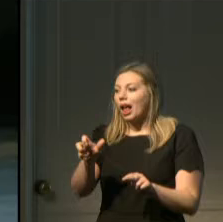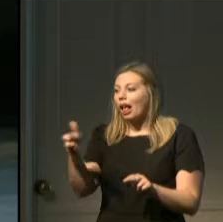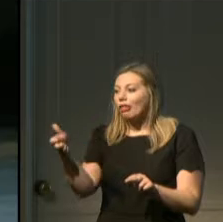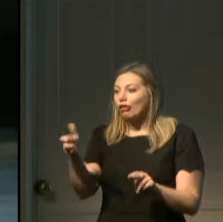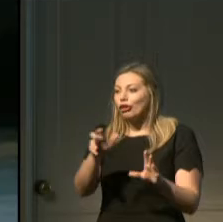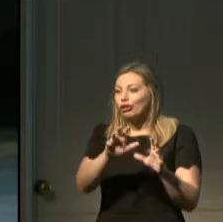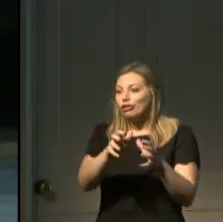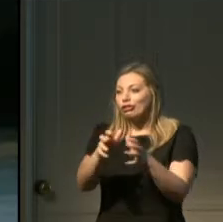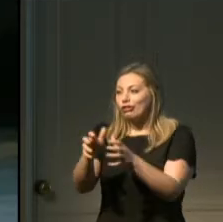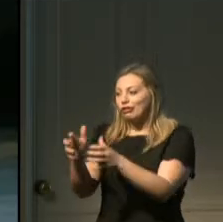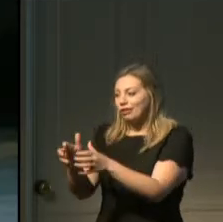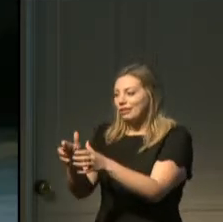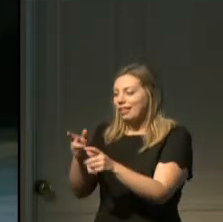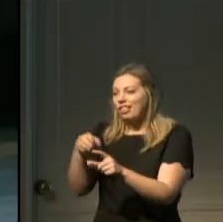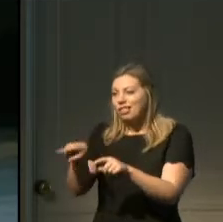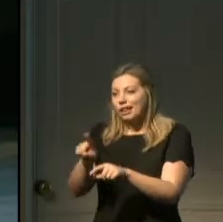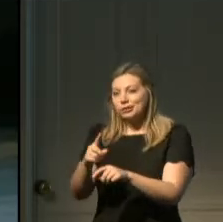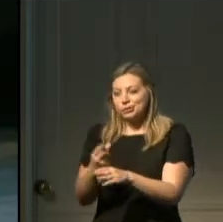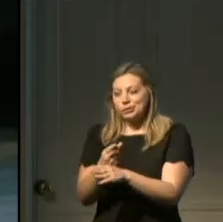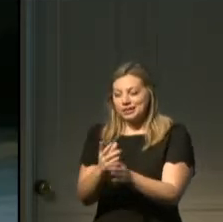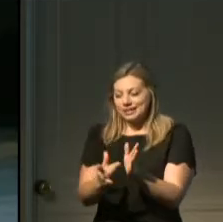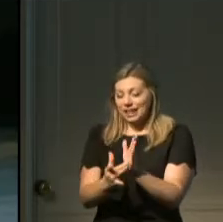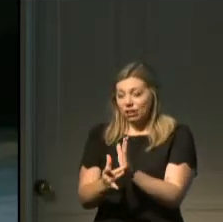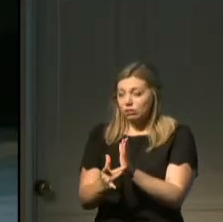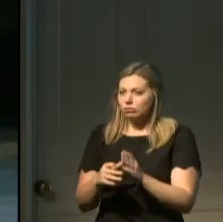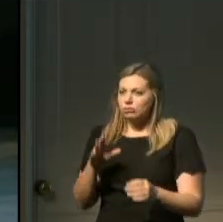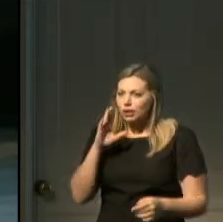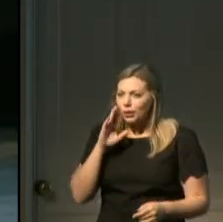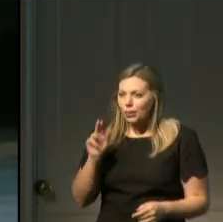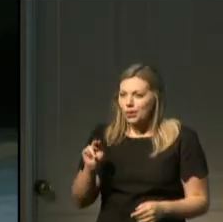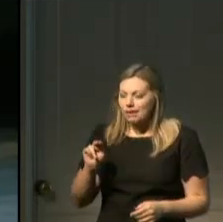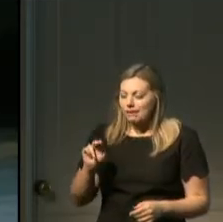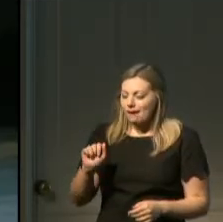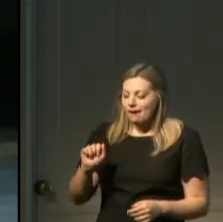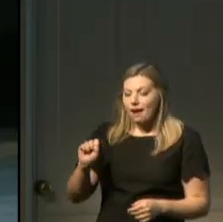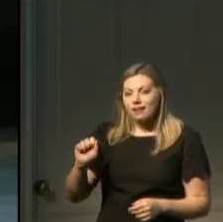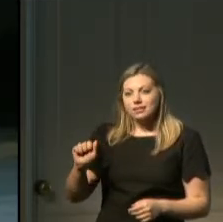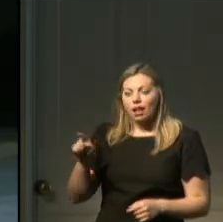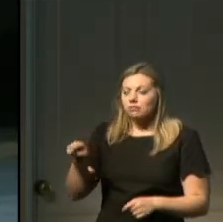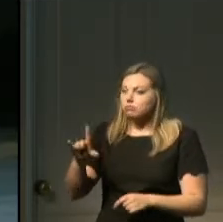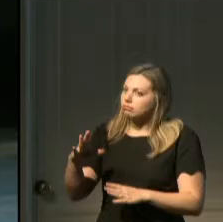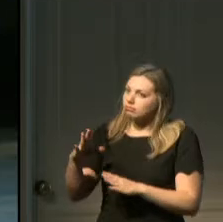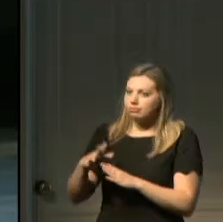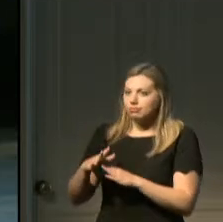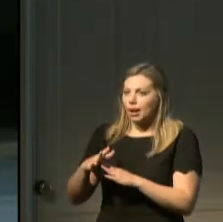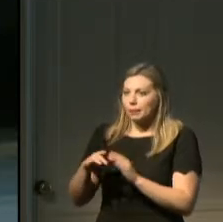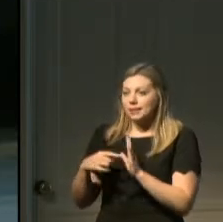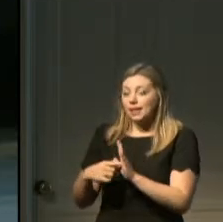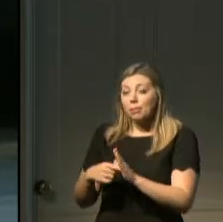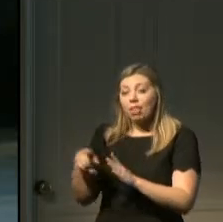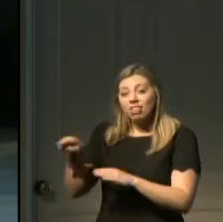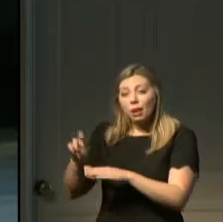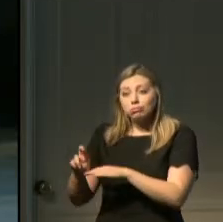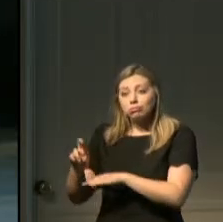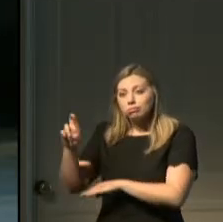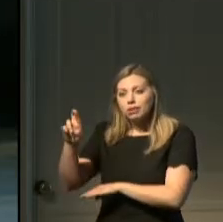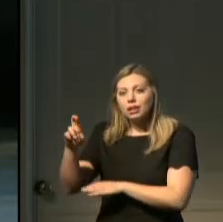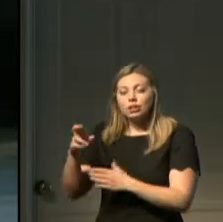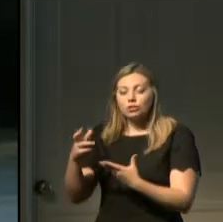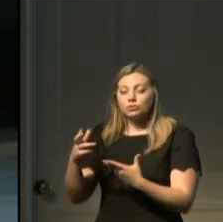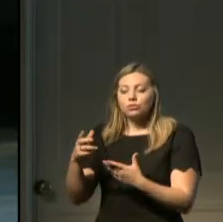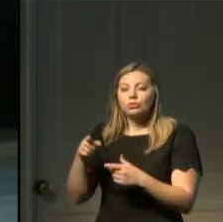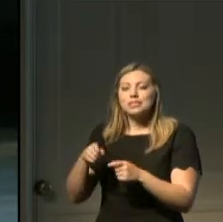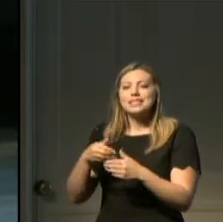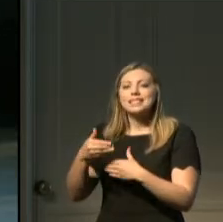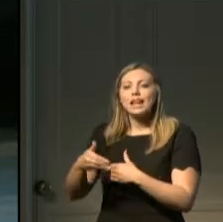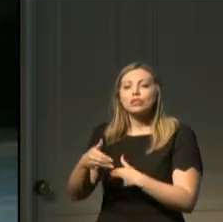agencies in a way that work with technology. And I mean, NASA is a great example of, when they launch the next probe